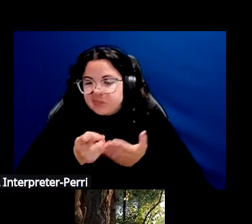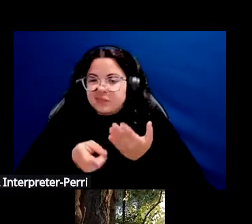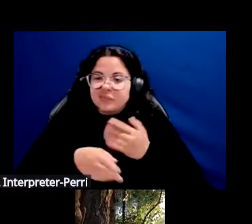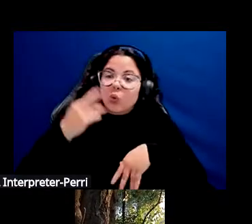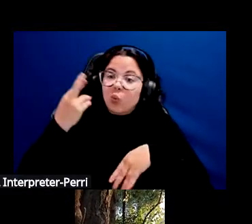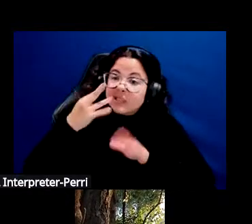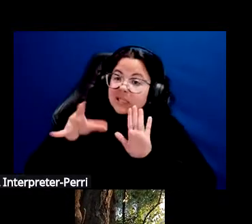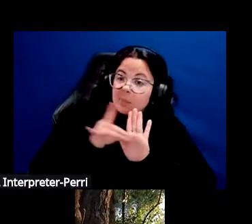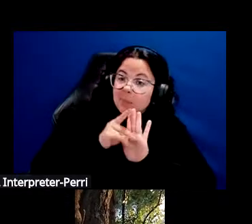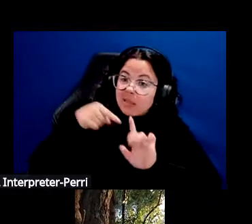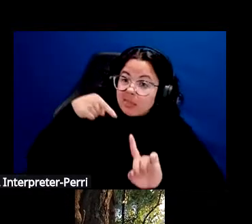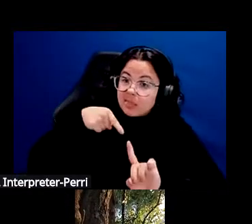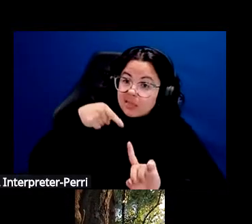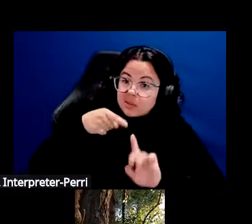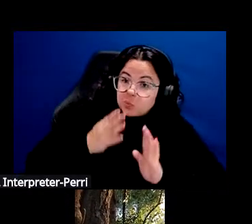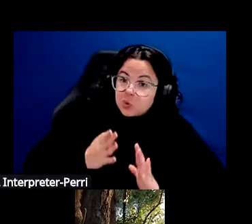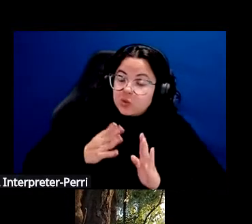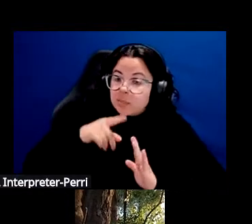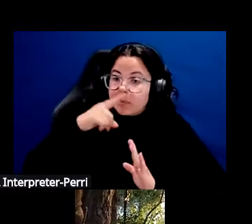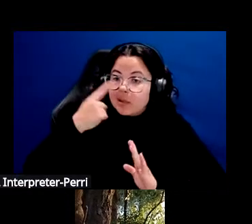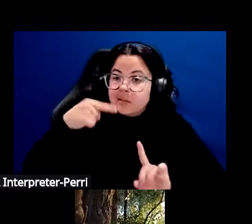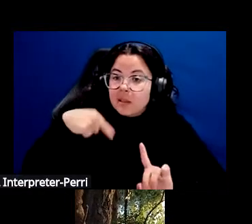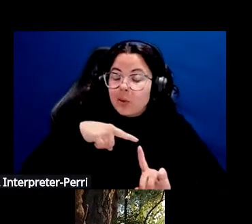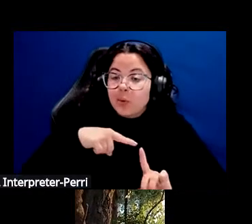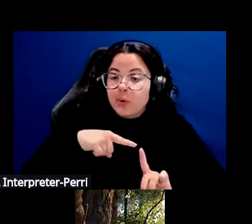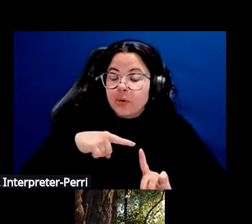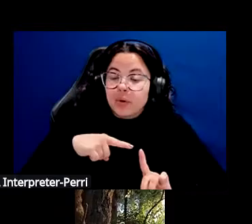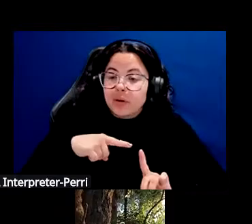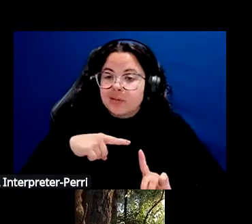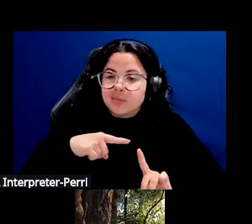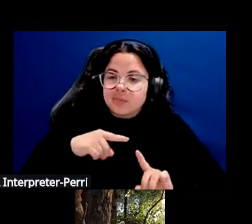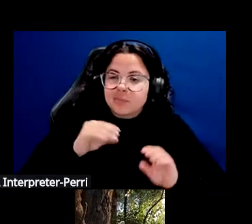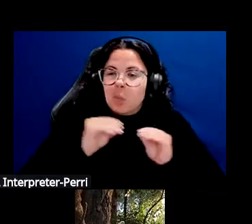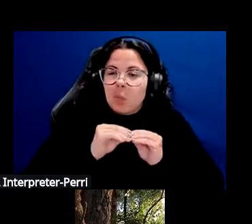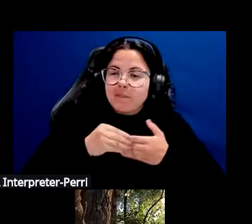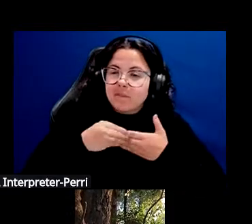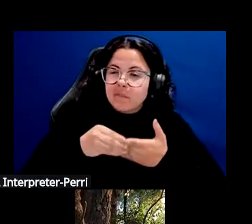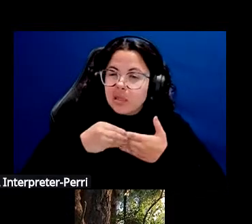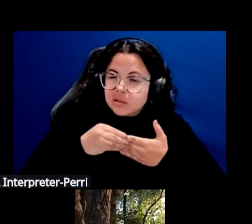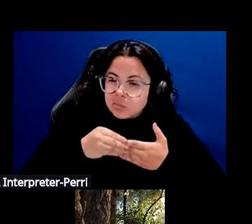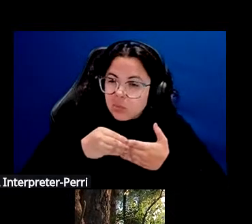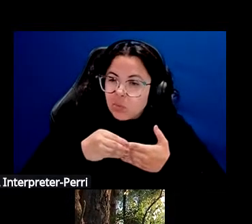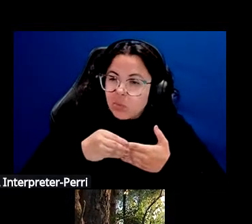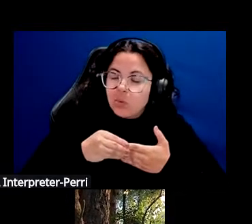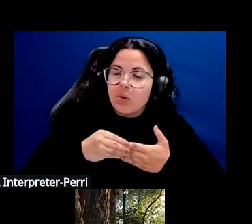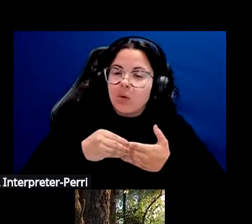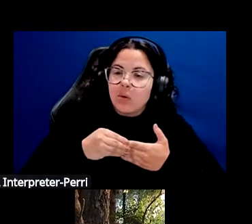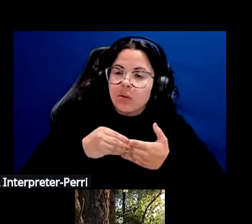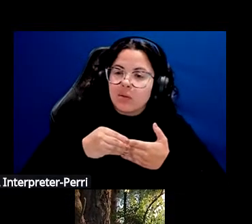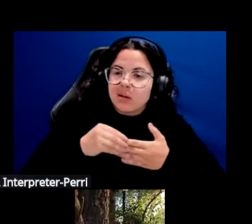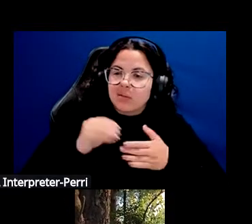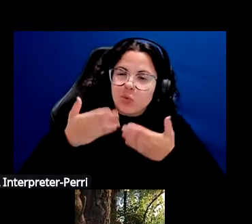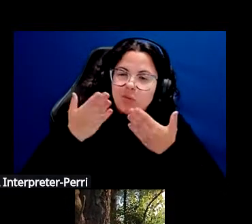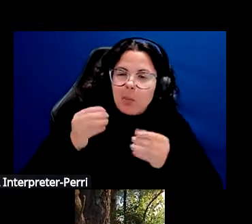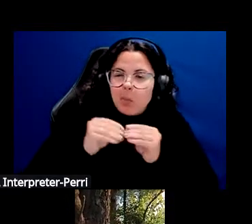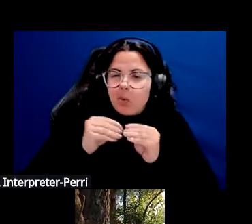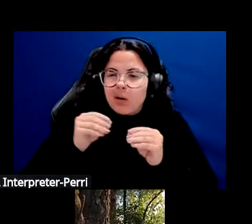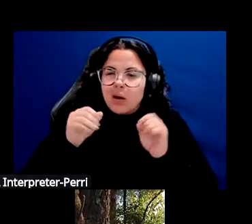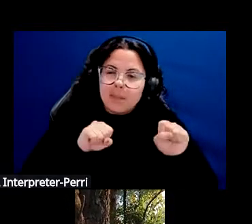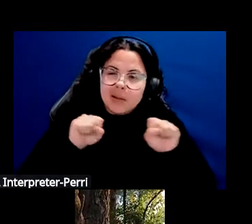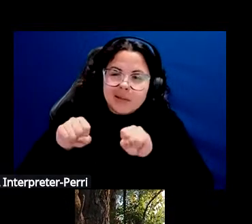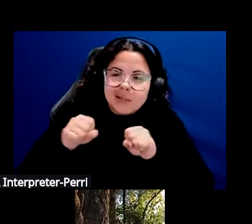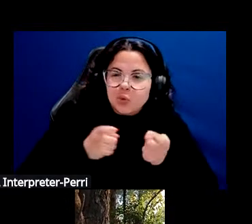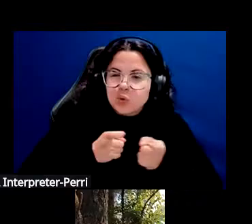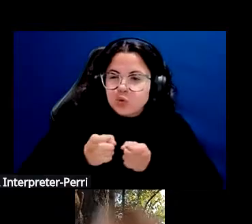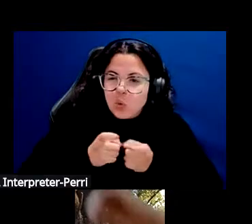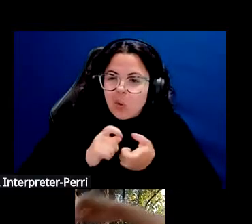picked this tenant is because they were more flexible on their term and gave us more ability to